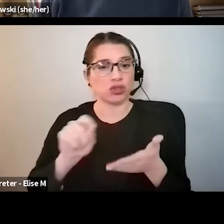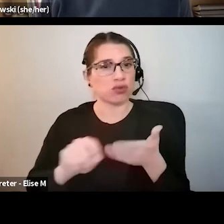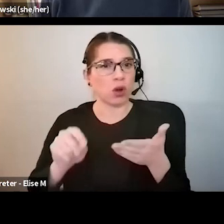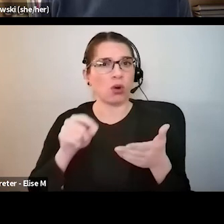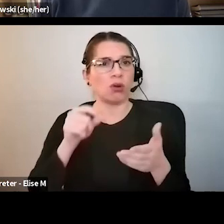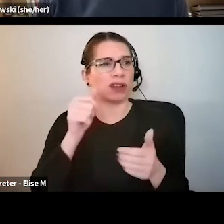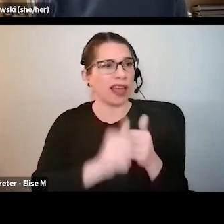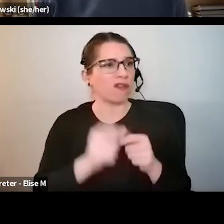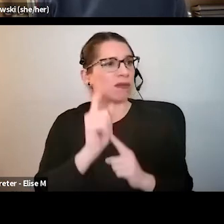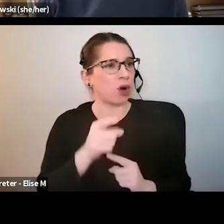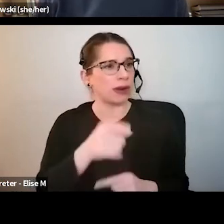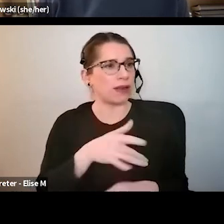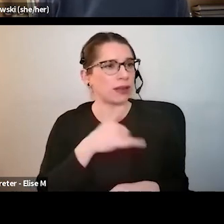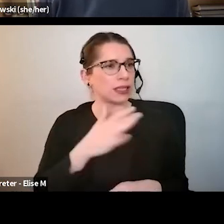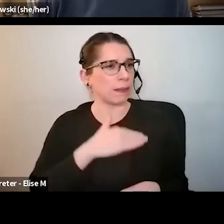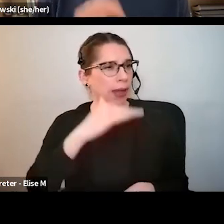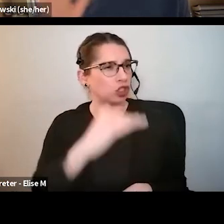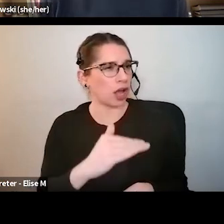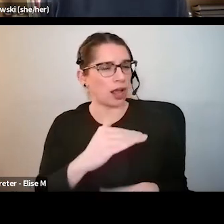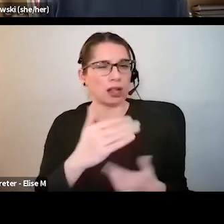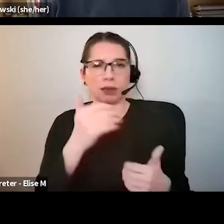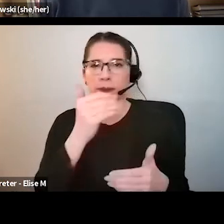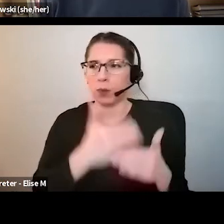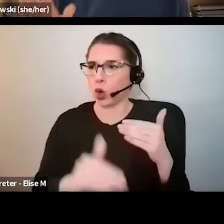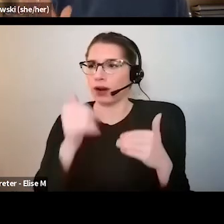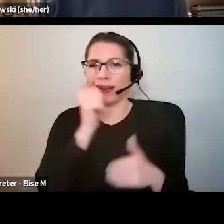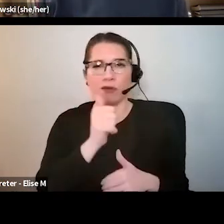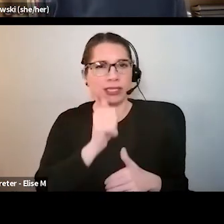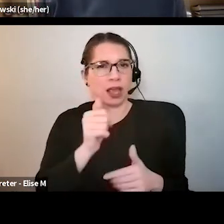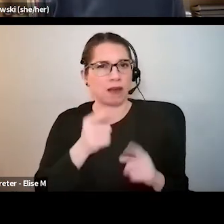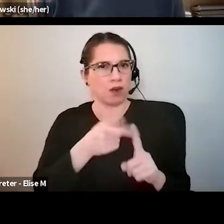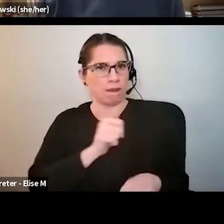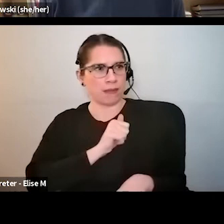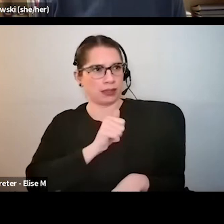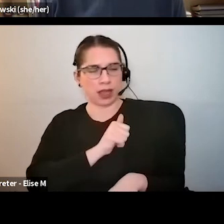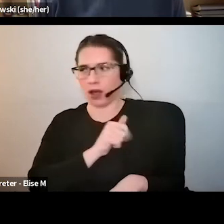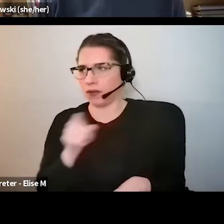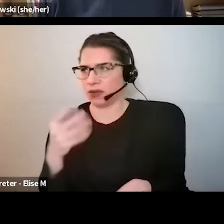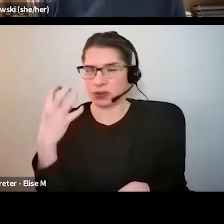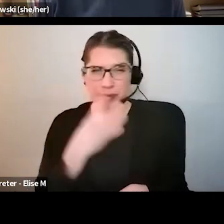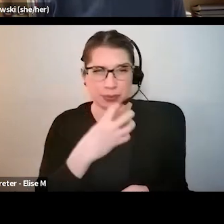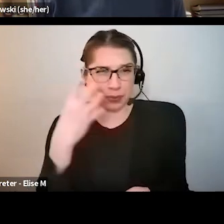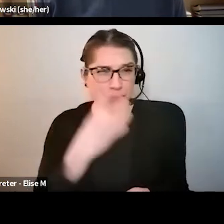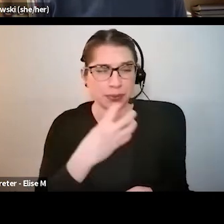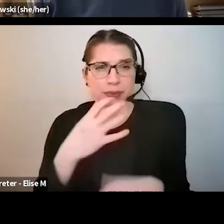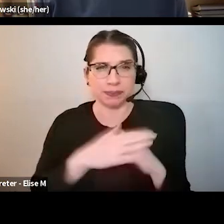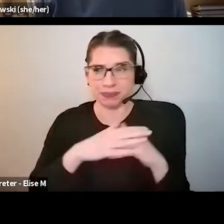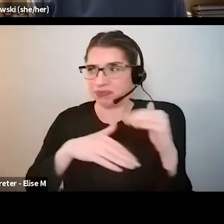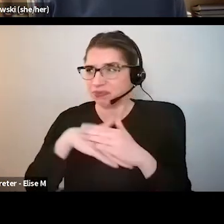daily from myself." This intensely layered love pyramid even includes Frida's